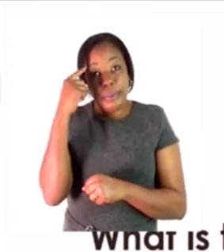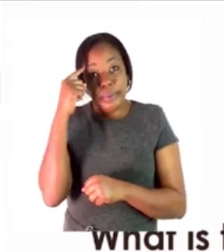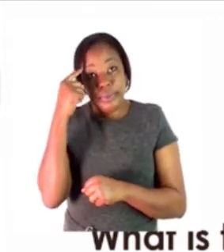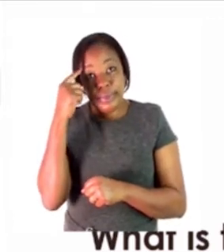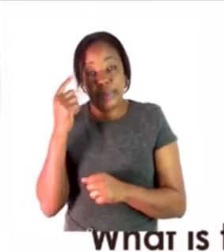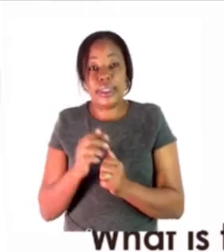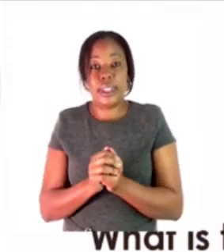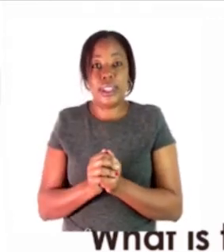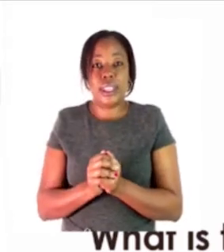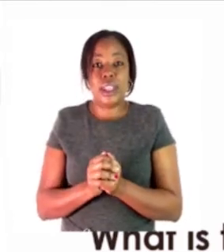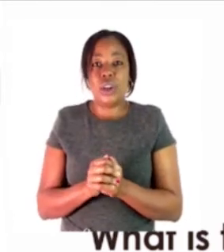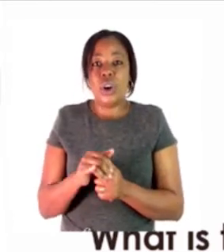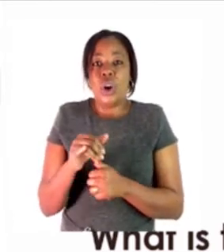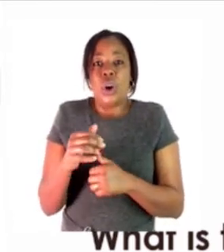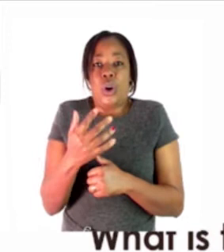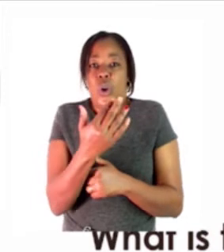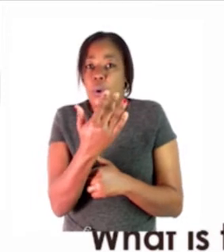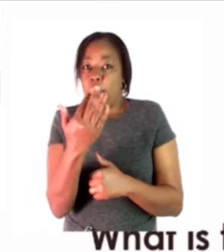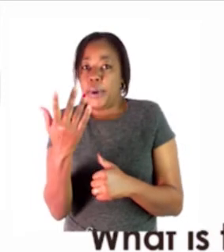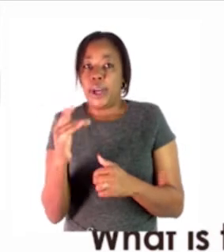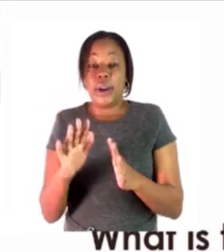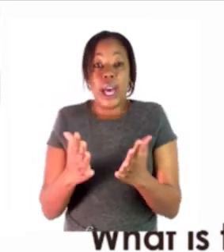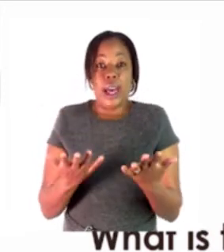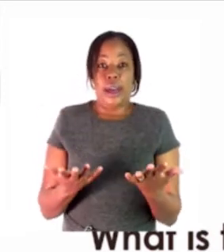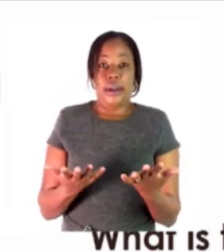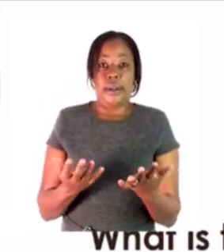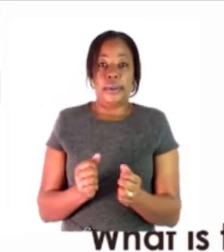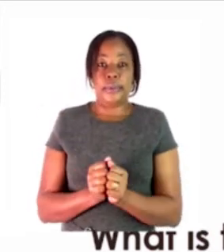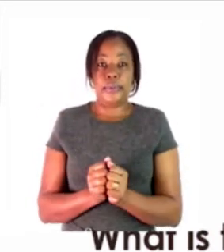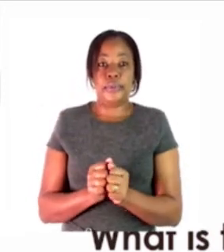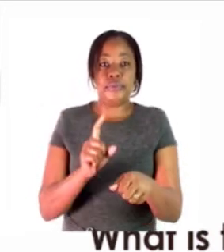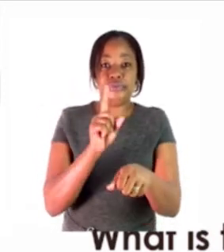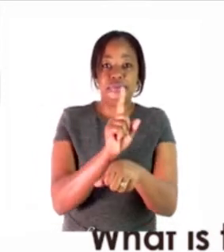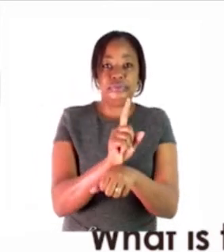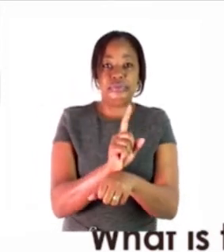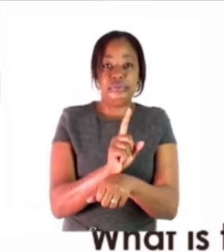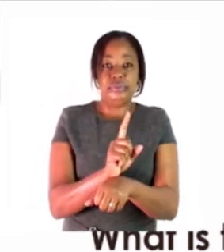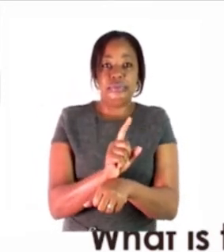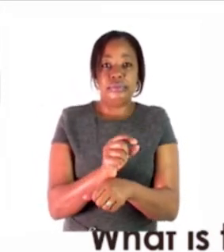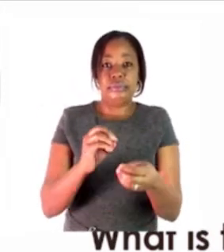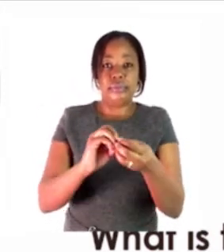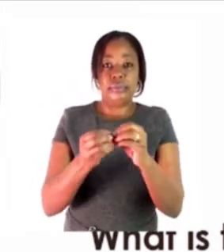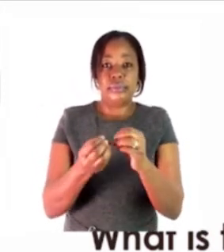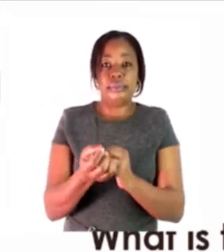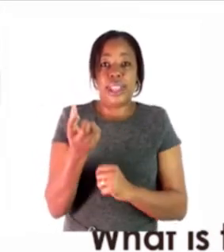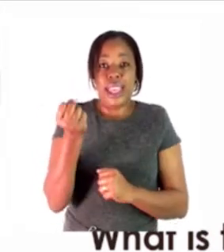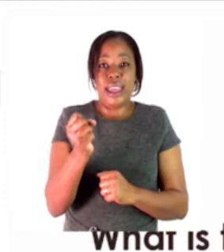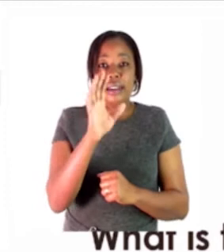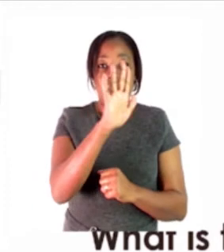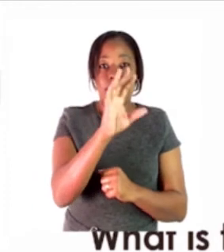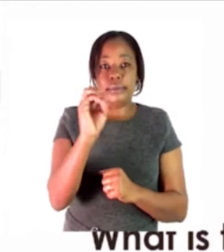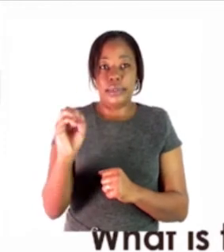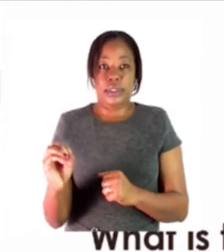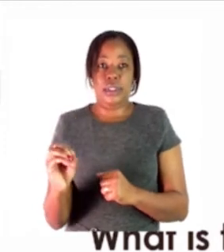counting. Okay. Now, the first number which is given to us is a 50 on a point which is a bit bolder or a